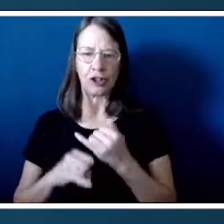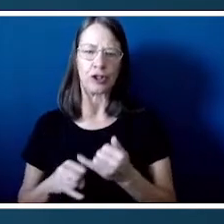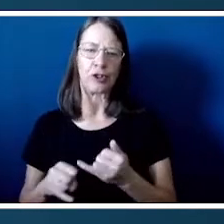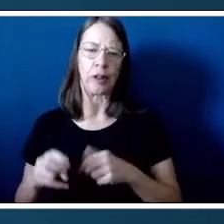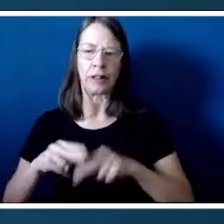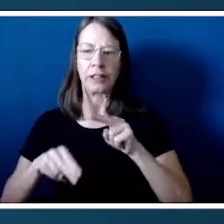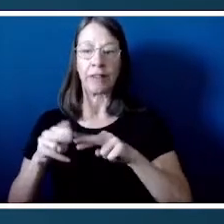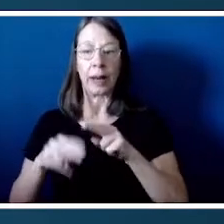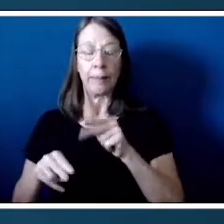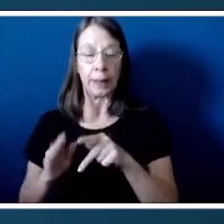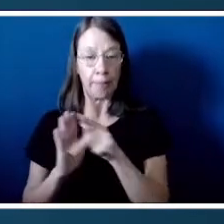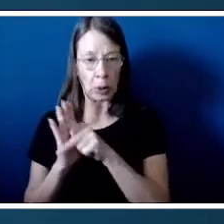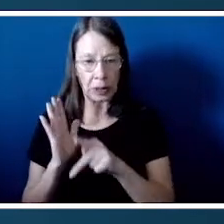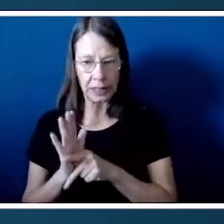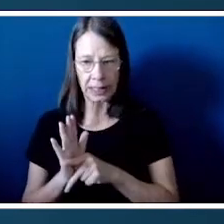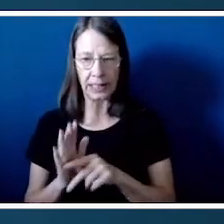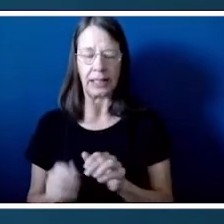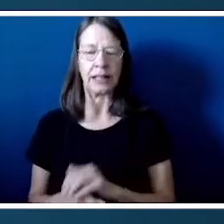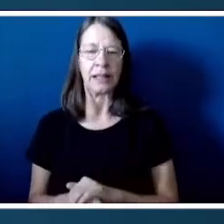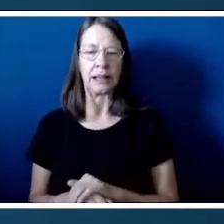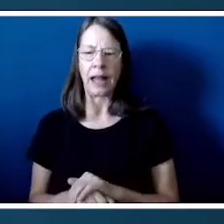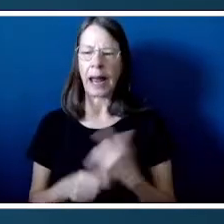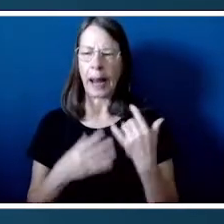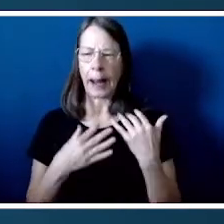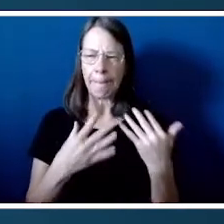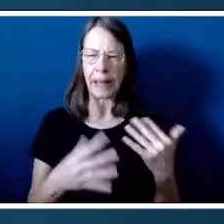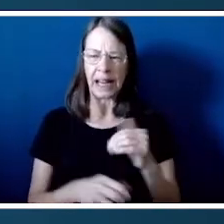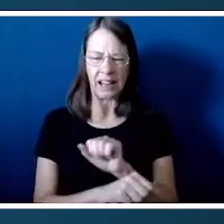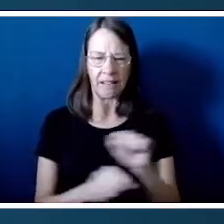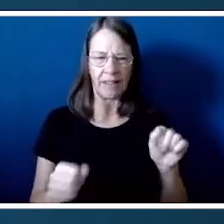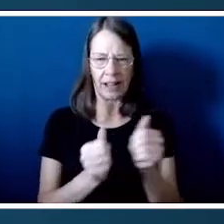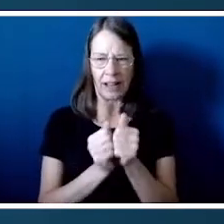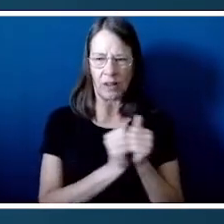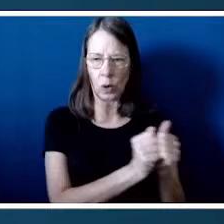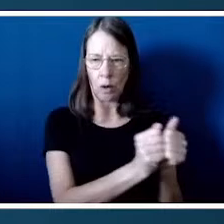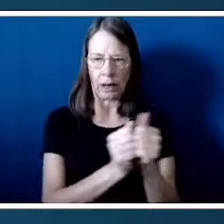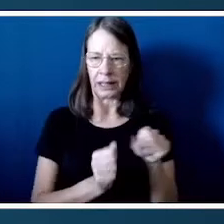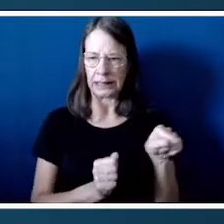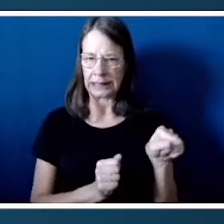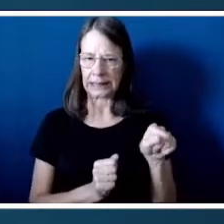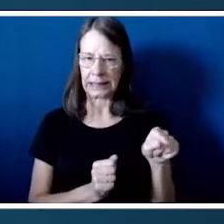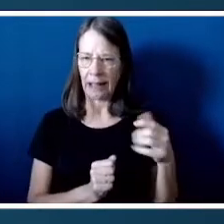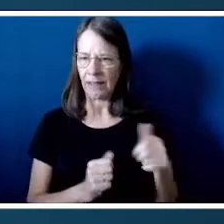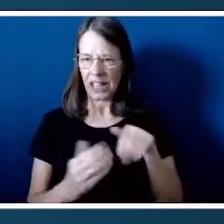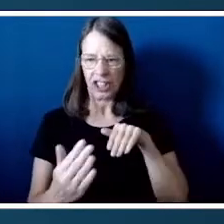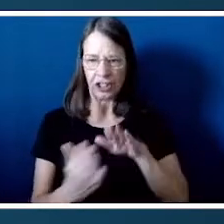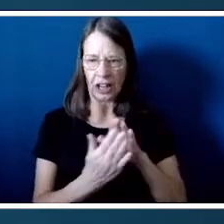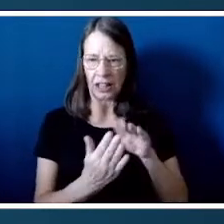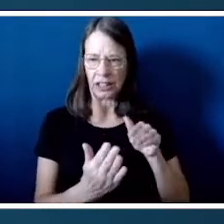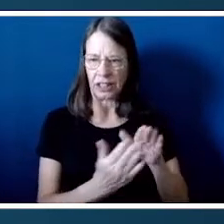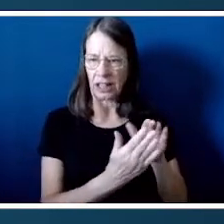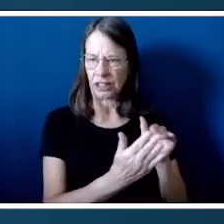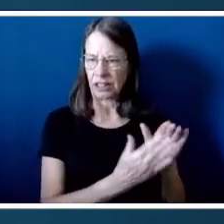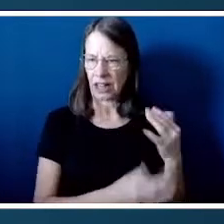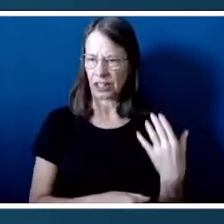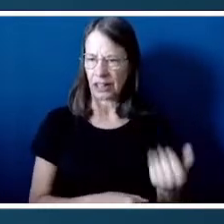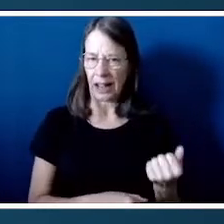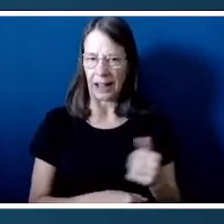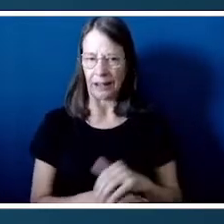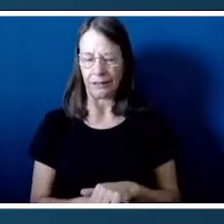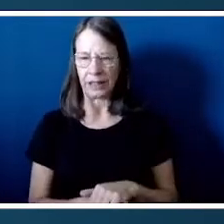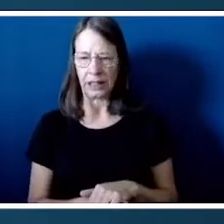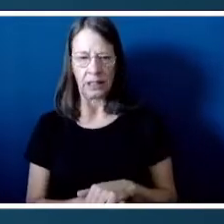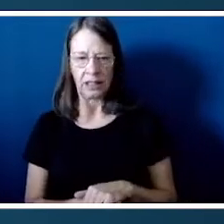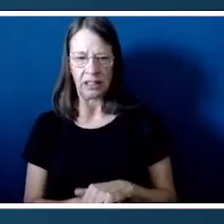so many of our colleagues are facing, so many of the challenges facing our region only came into